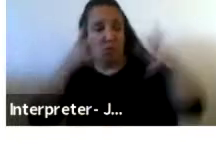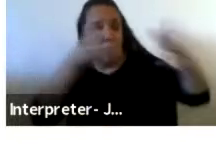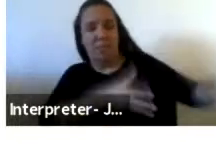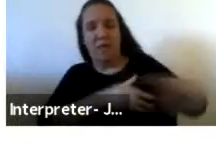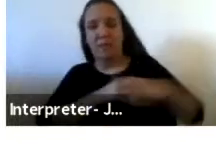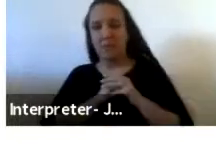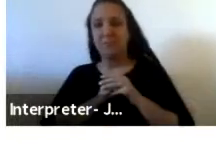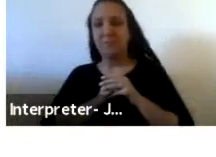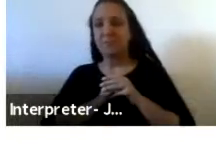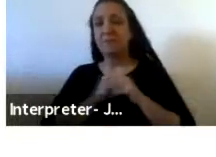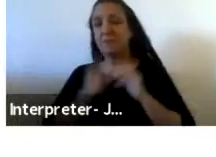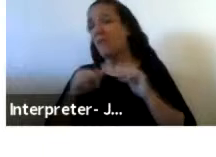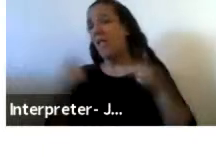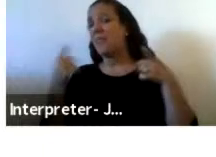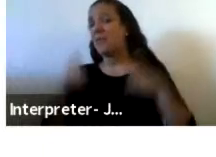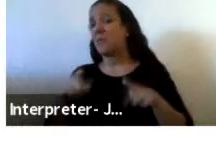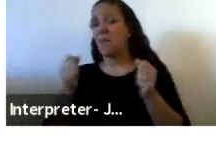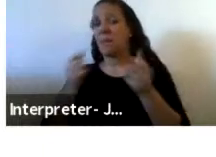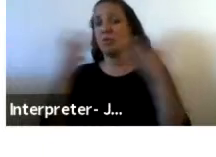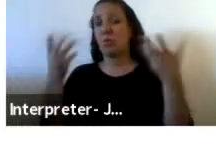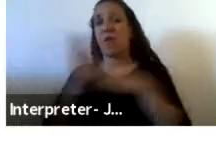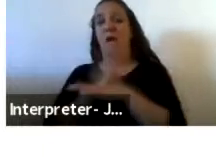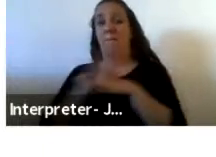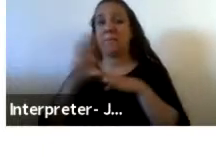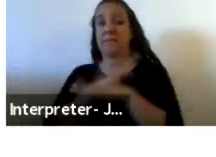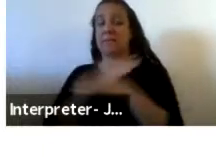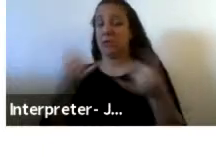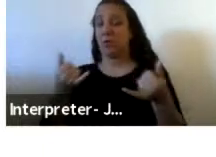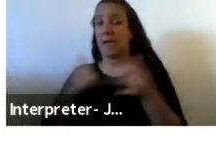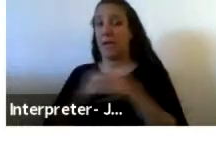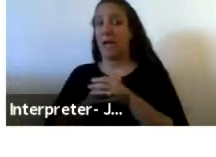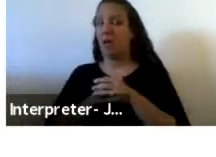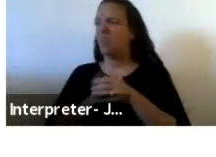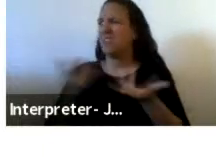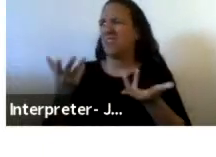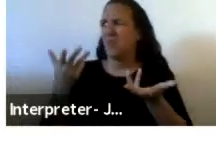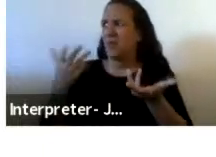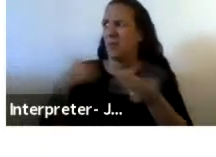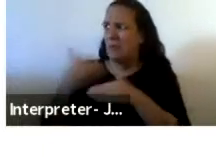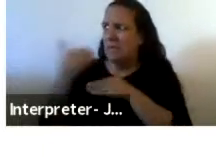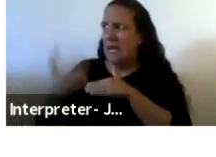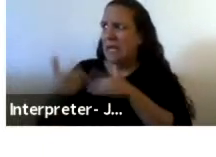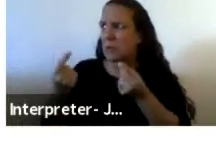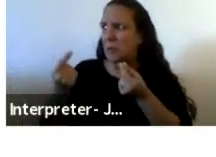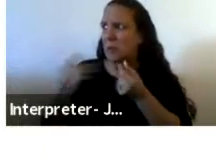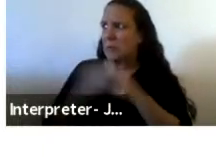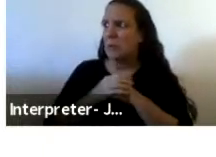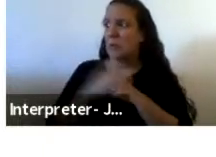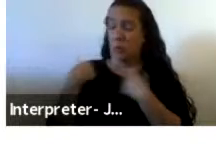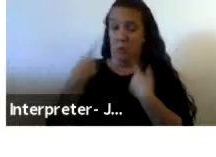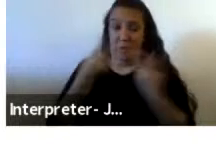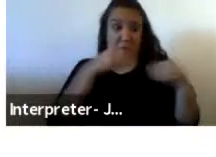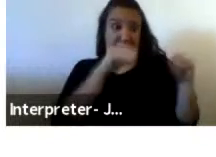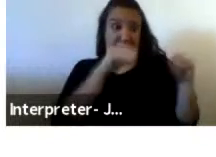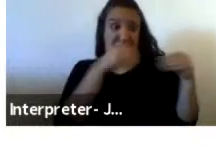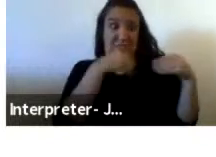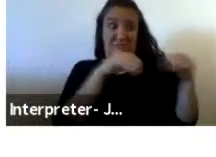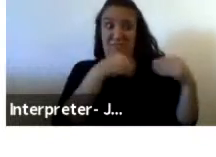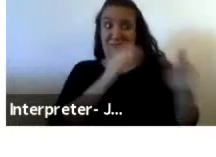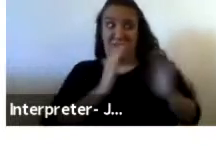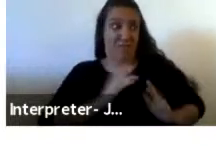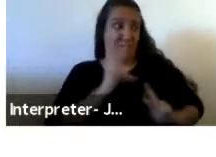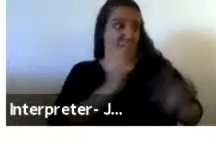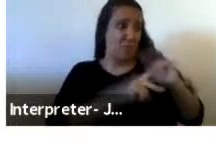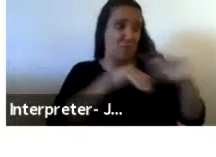that's what's happening to a lot of businesses. They're trying to figure out, you know, Orlando, what's my next move? We've been selling, you know what, for years, we had customers coming